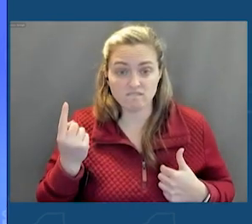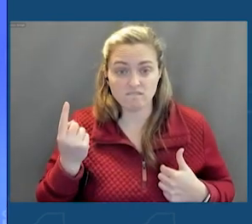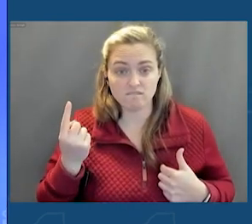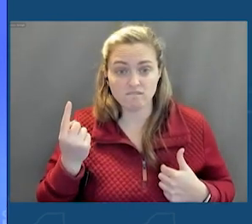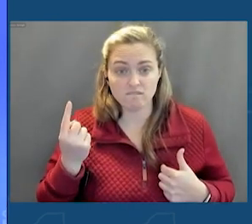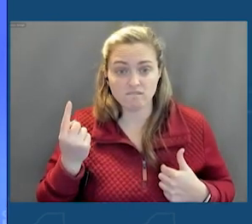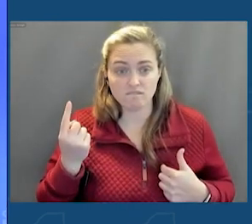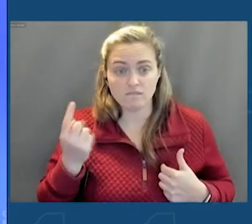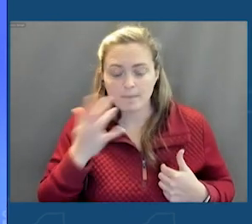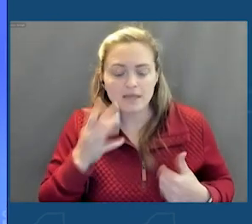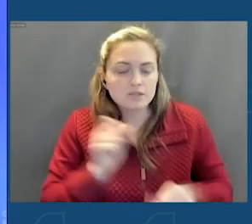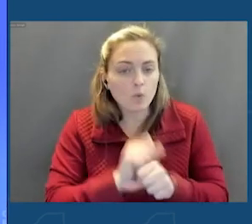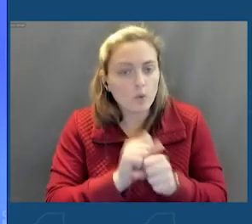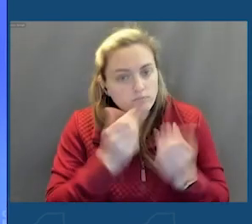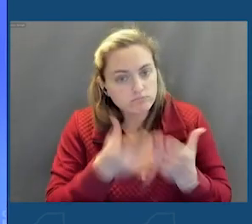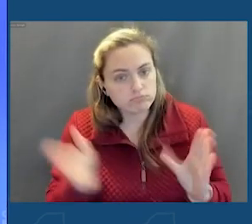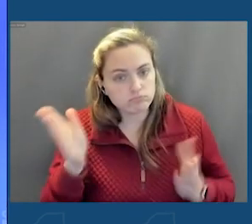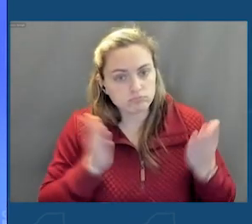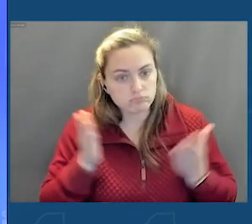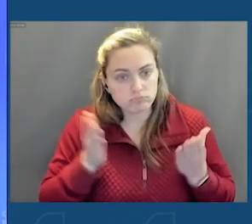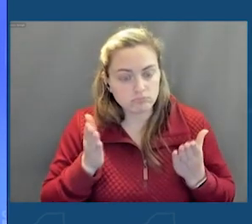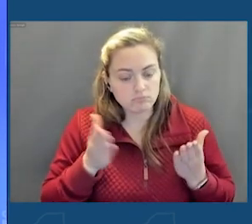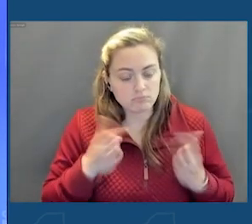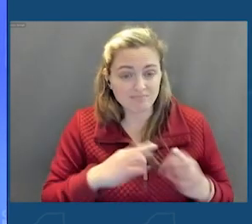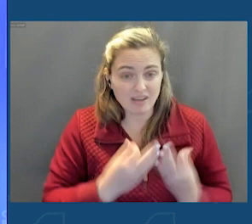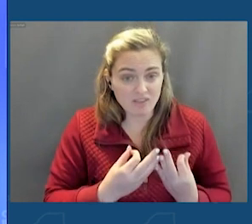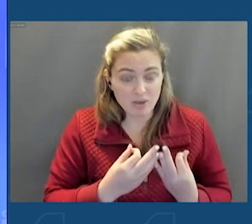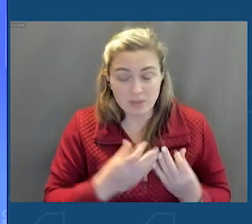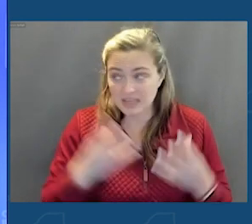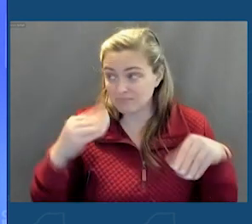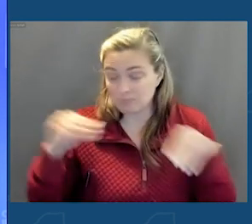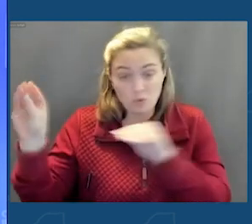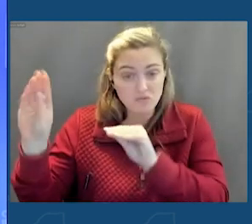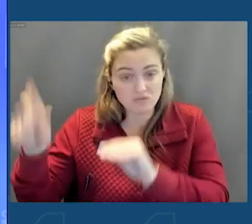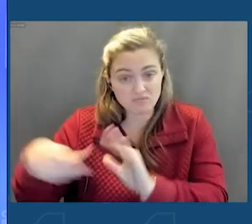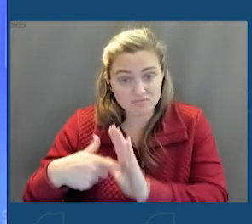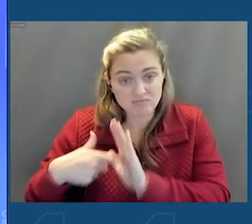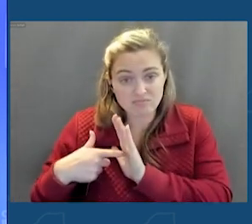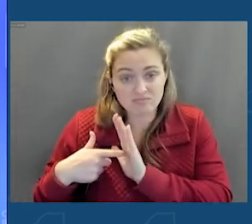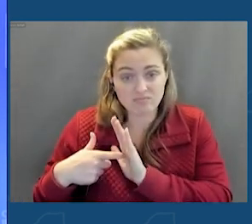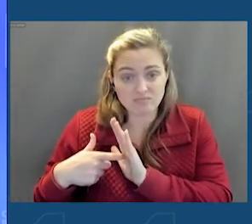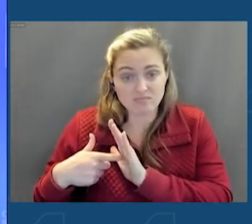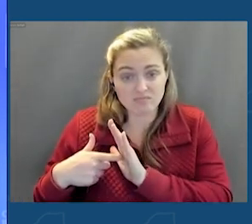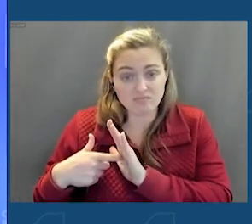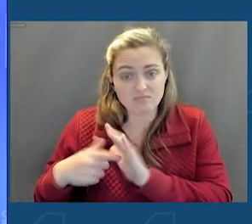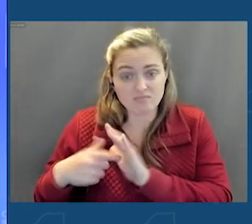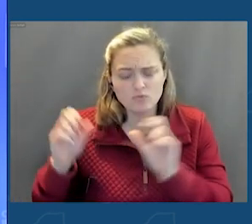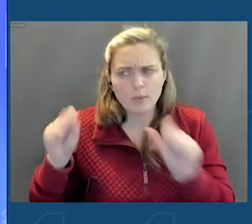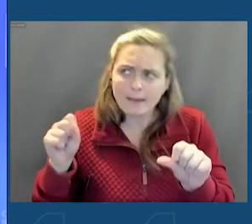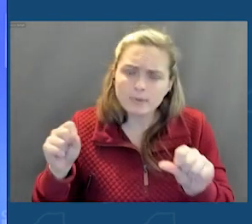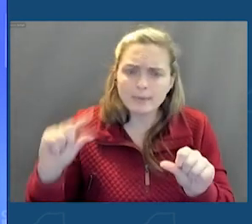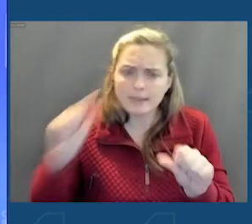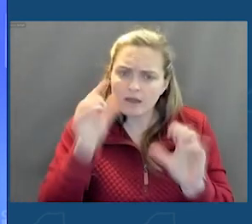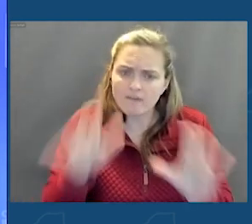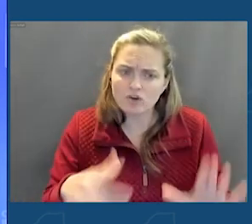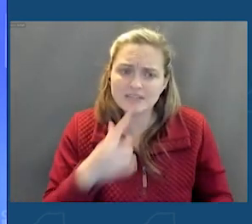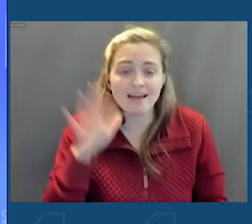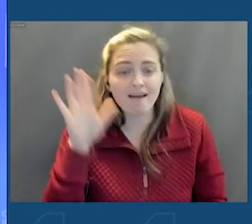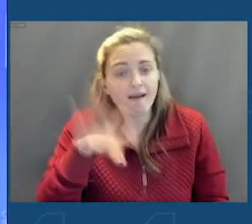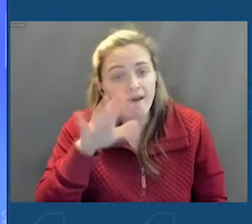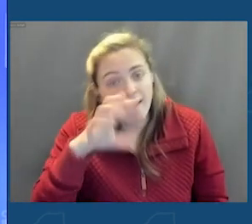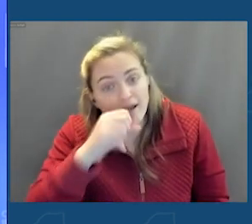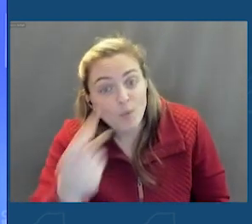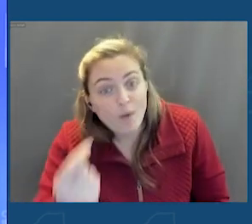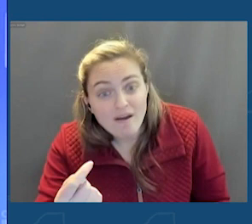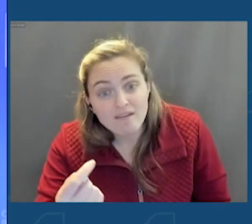public service. My family all had to leave. So to be able to be the governor and say, guess what? We no